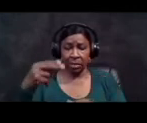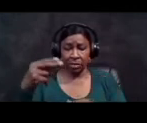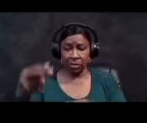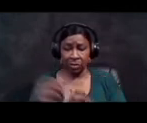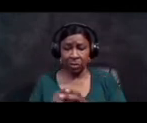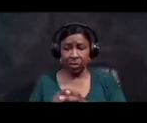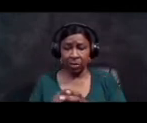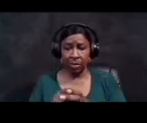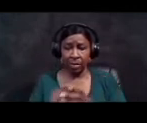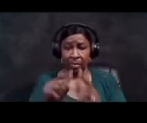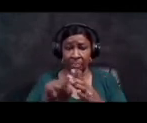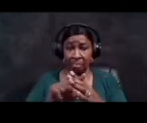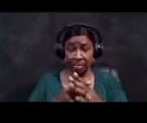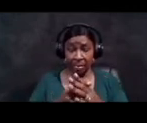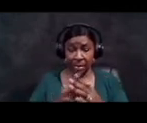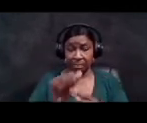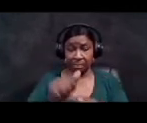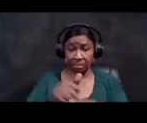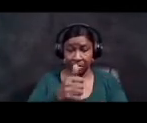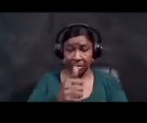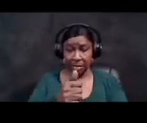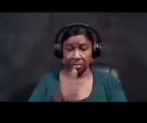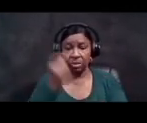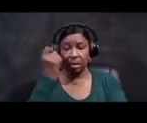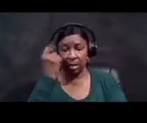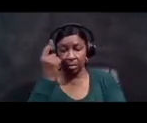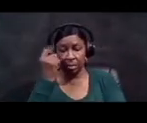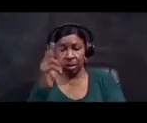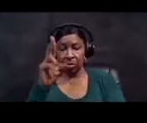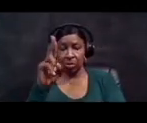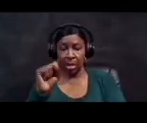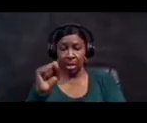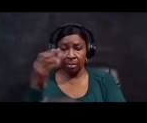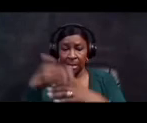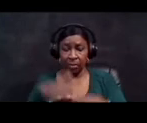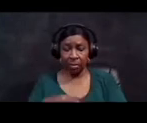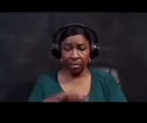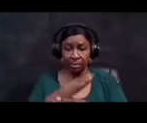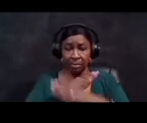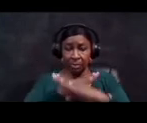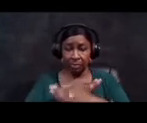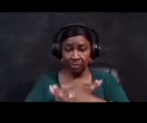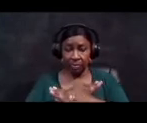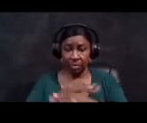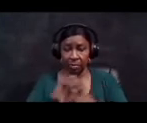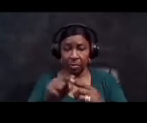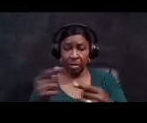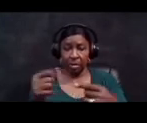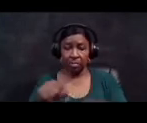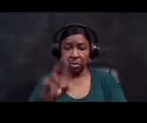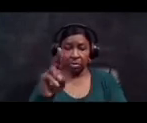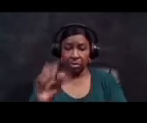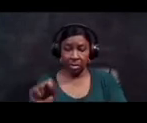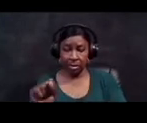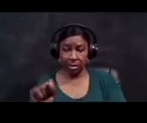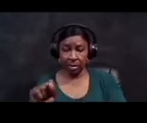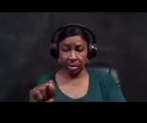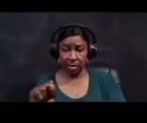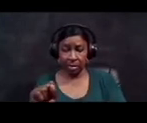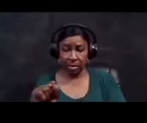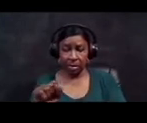framework to understand US migration deterrence in terms of US imperialism and war making. And I think we'll